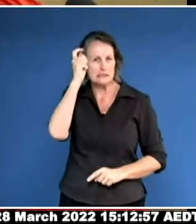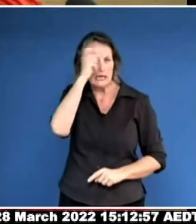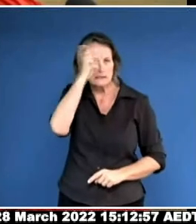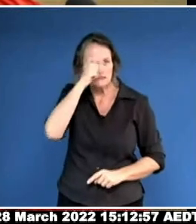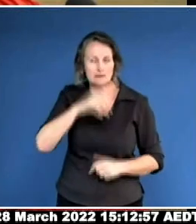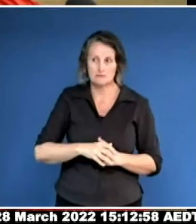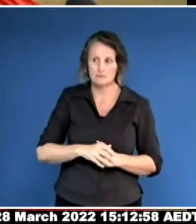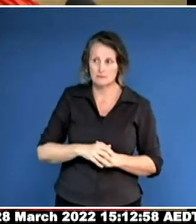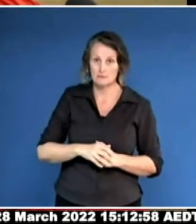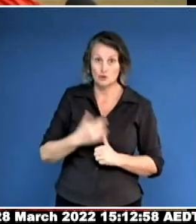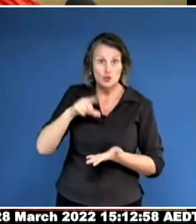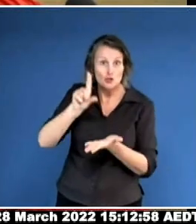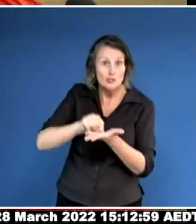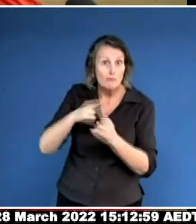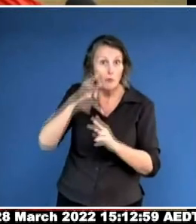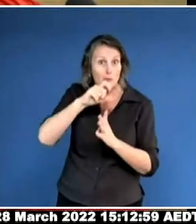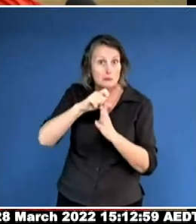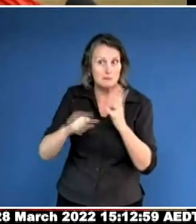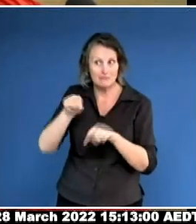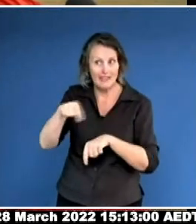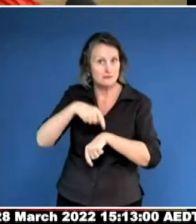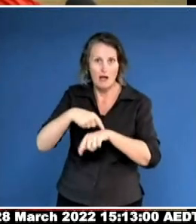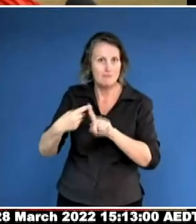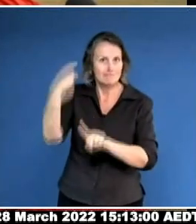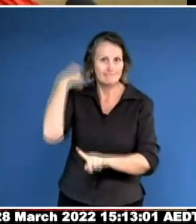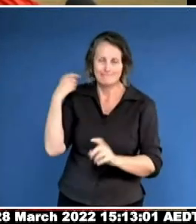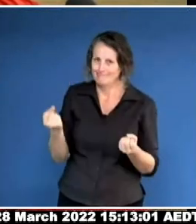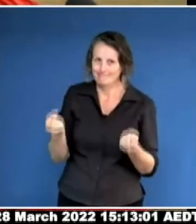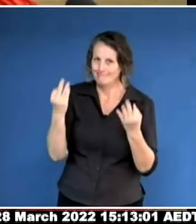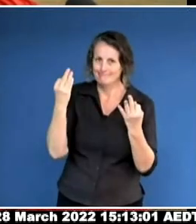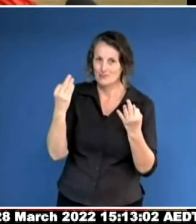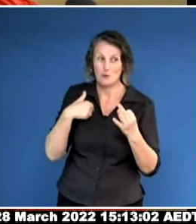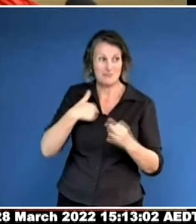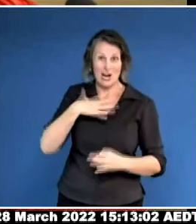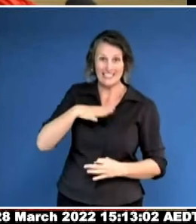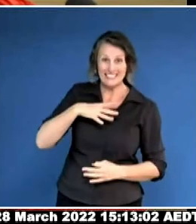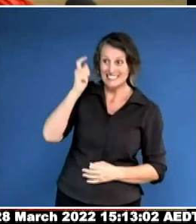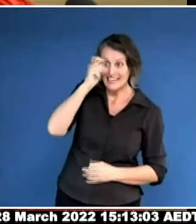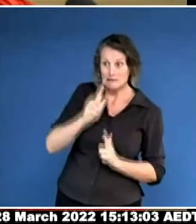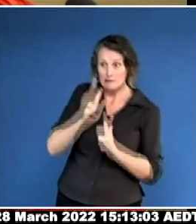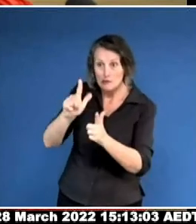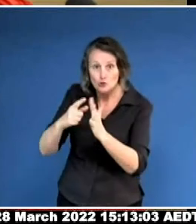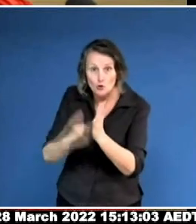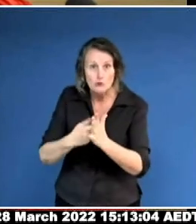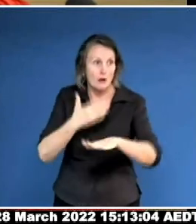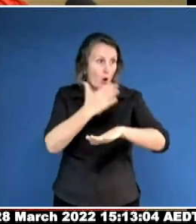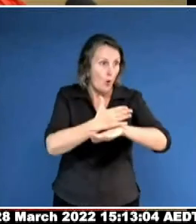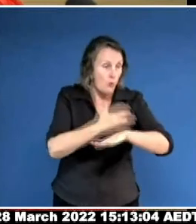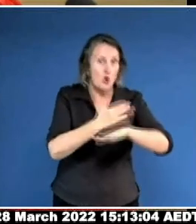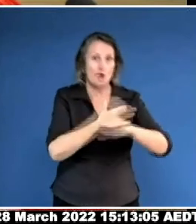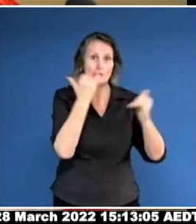of travel to access education, work, social activities, and medical appointments had to be managed